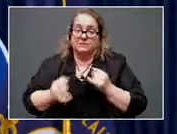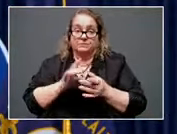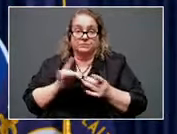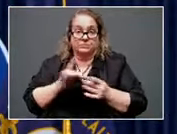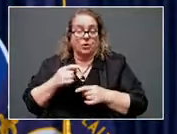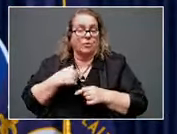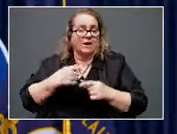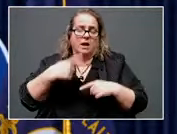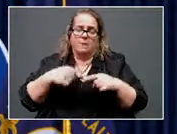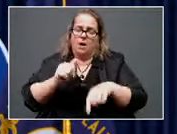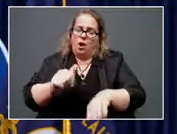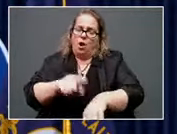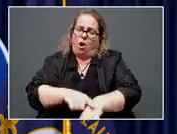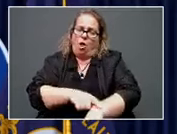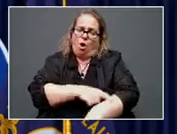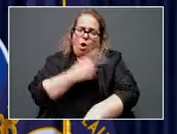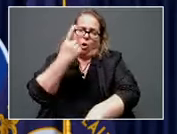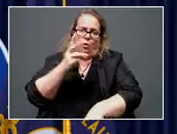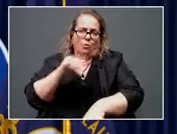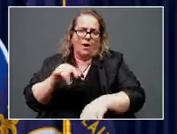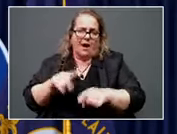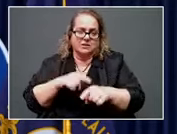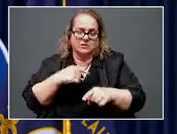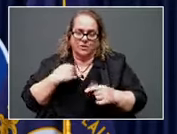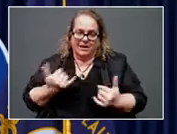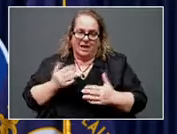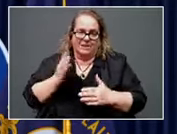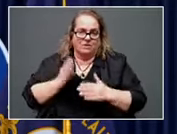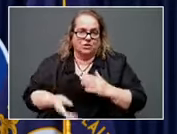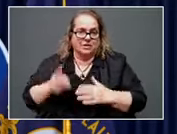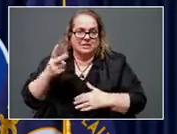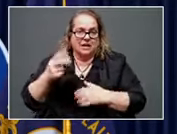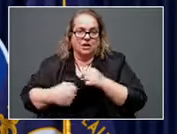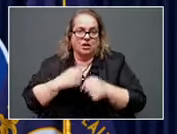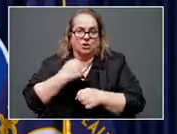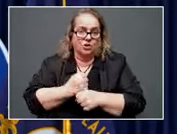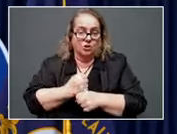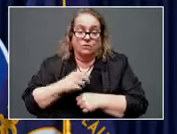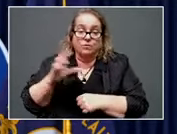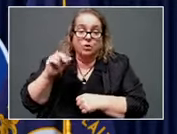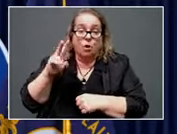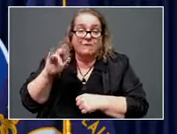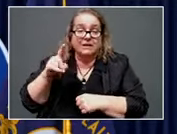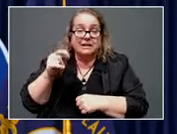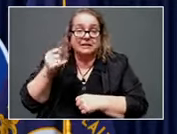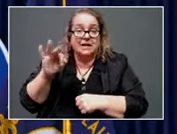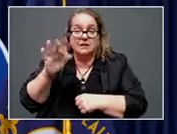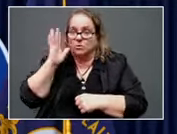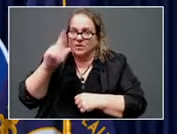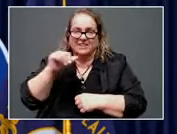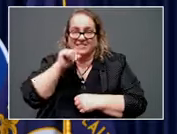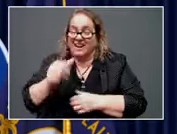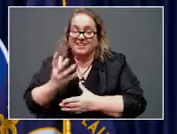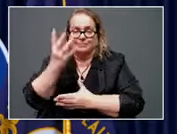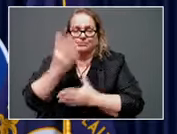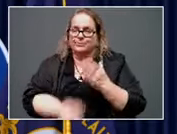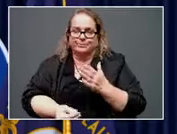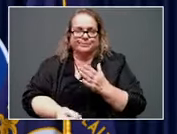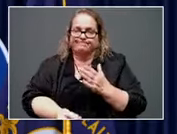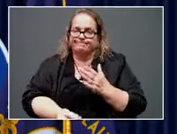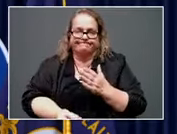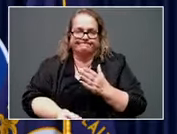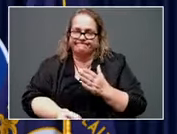we're finishing up the second year of this pandemic. COVID-19 is not going away. We're going to have to live with it and learn to live with it and coexist with